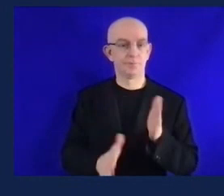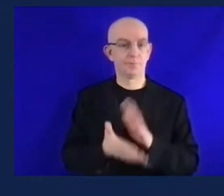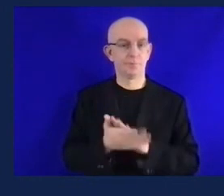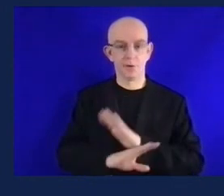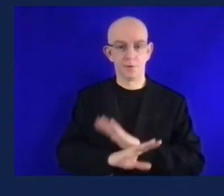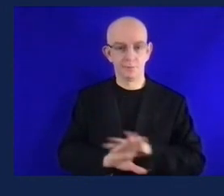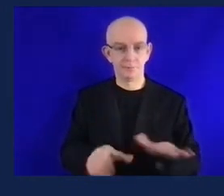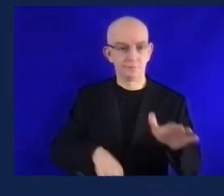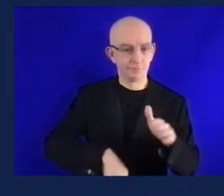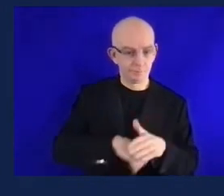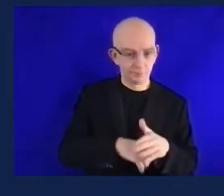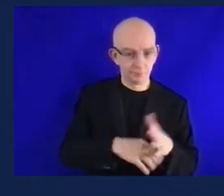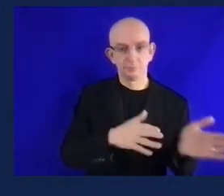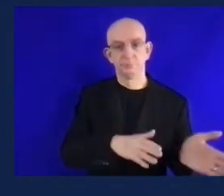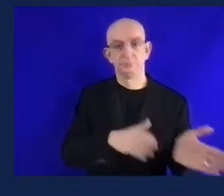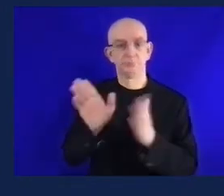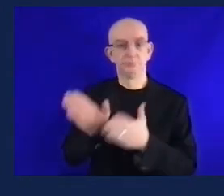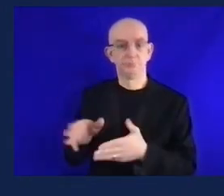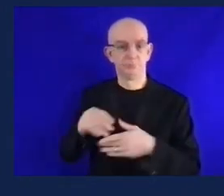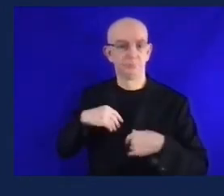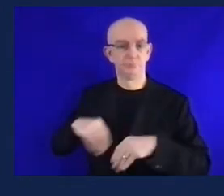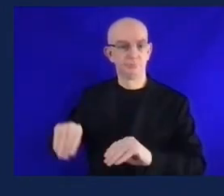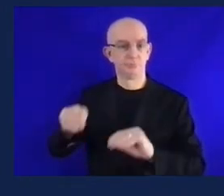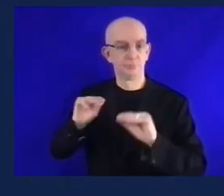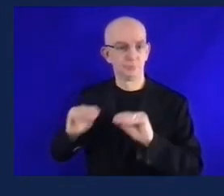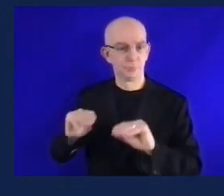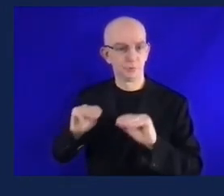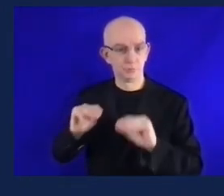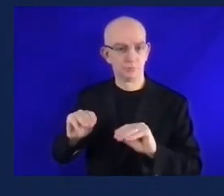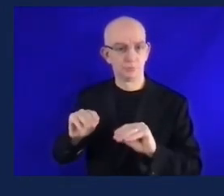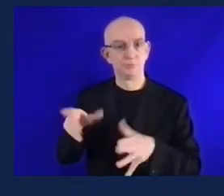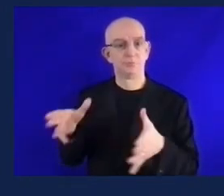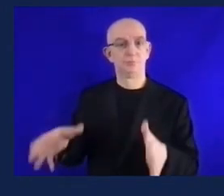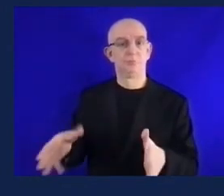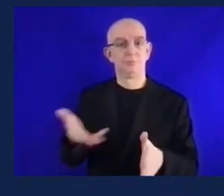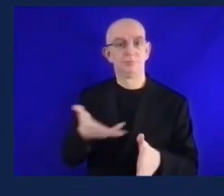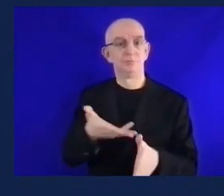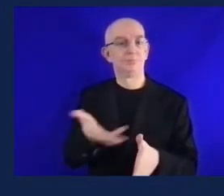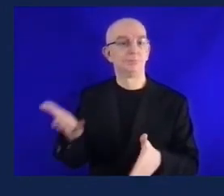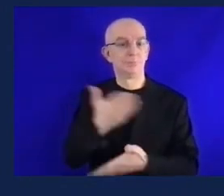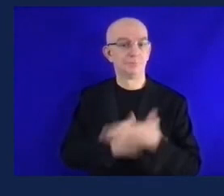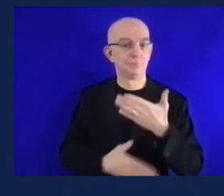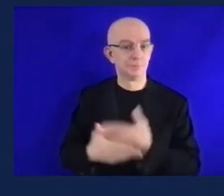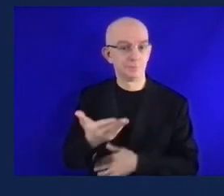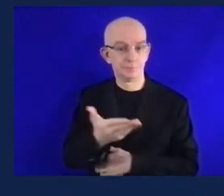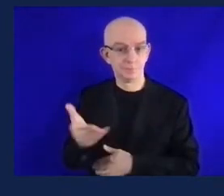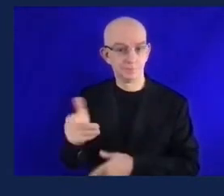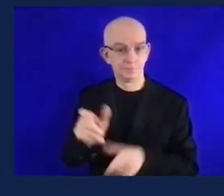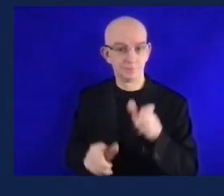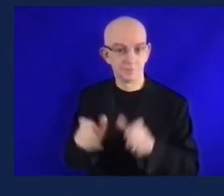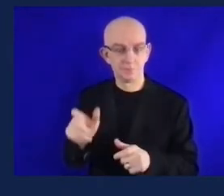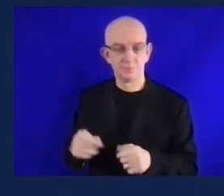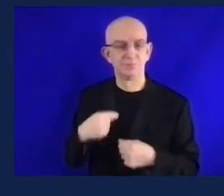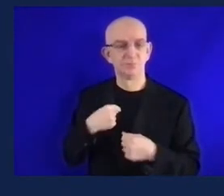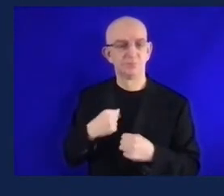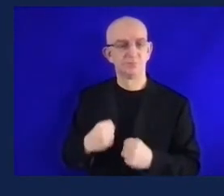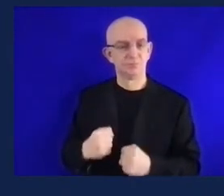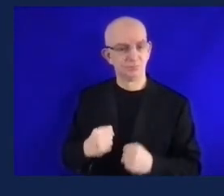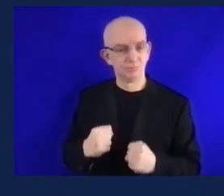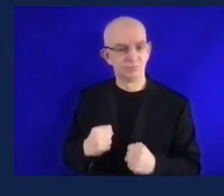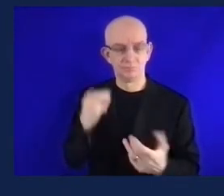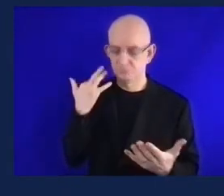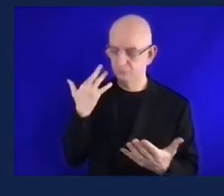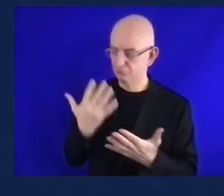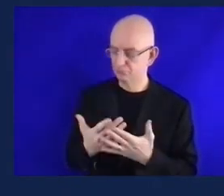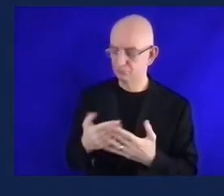The Levante Foundation is very much linked to disabled people and sports. They have 4 sections of adapted sports. Levante